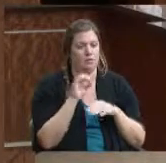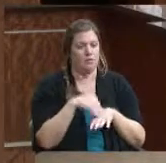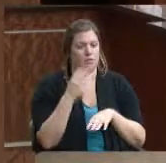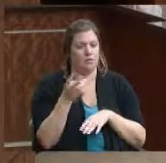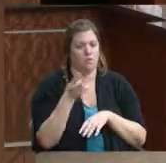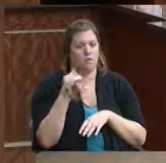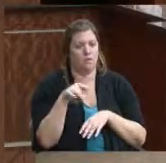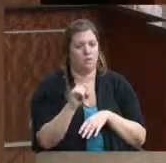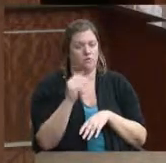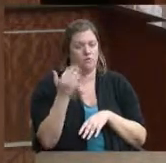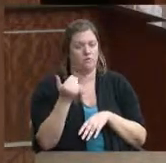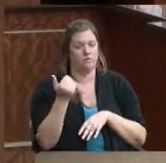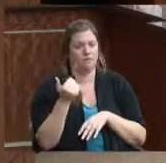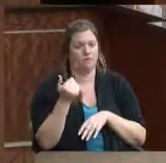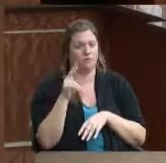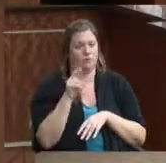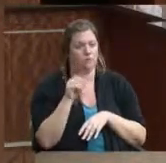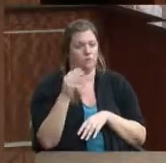Wednesday, October 15th,